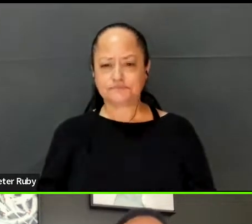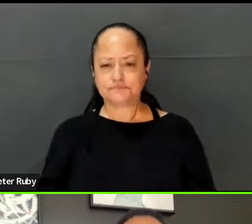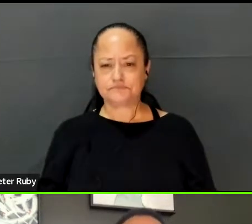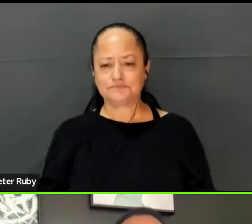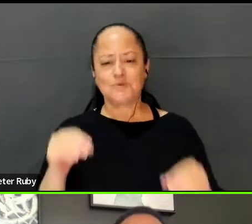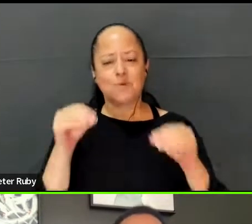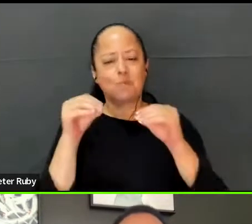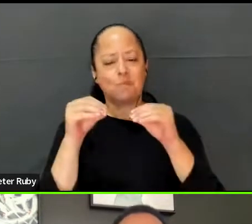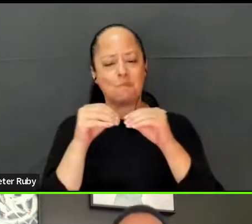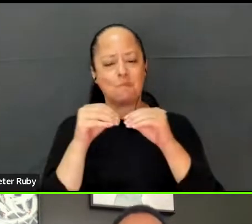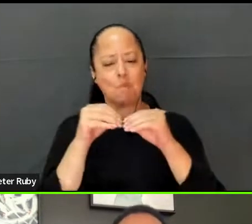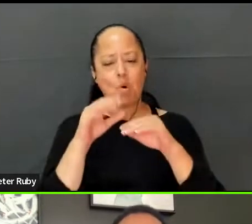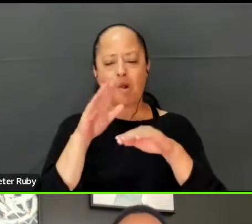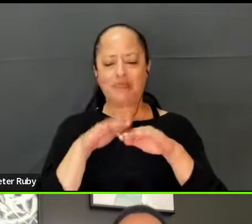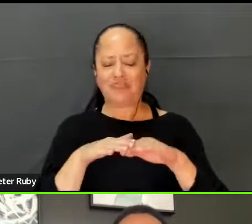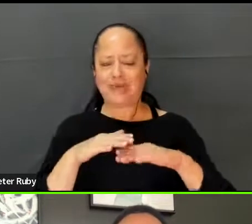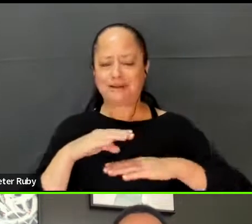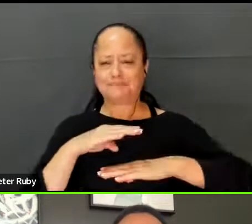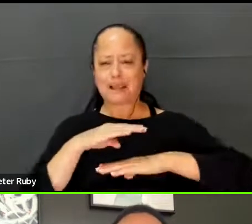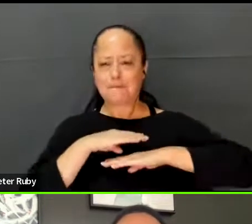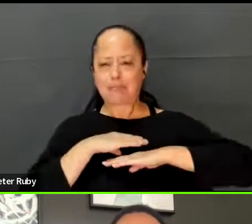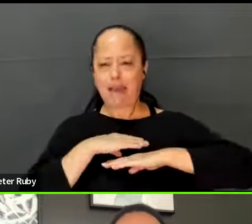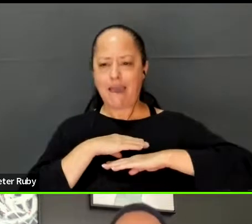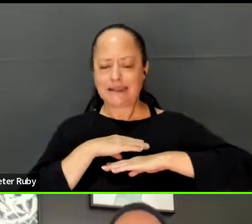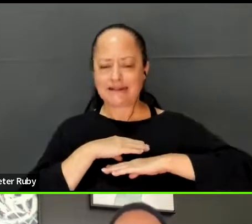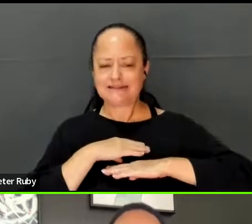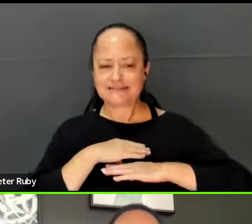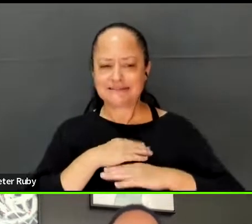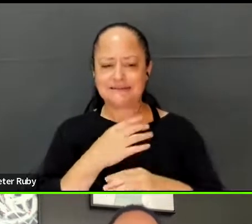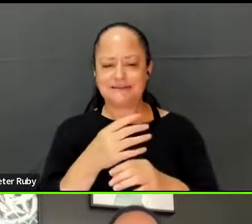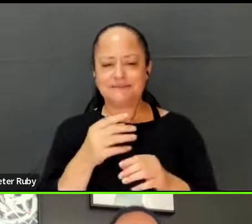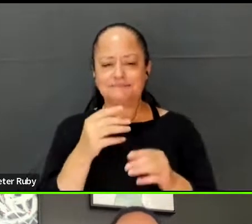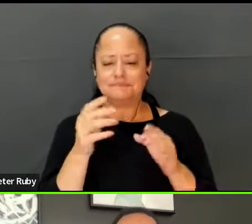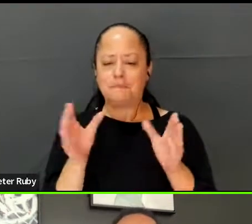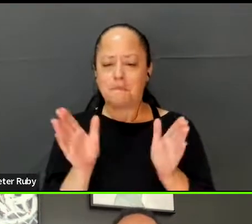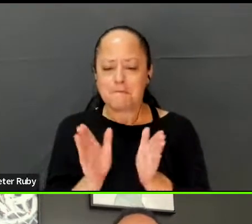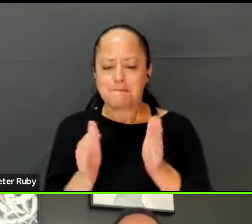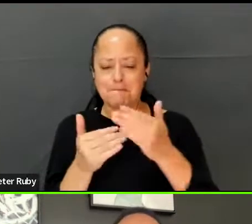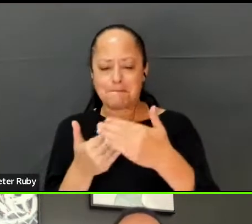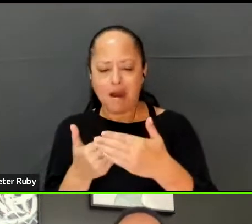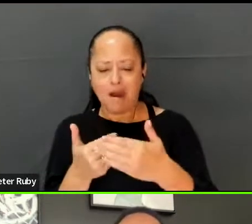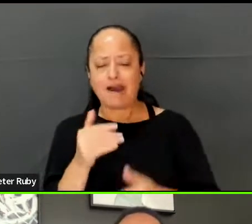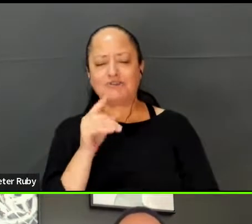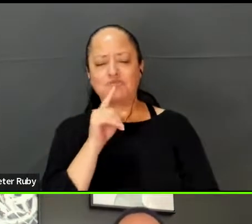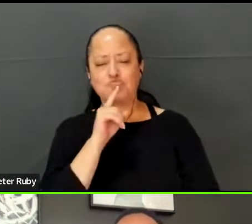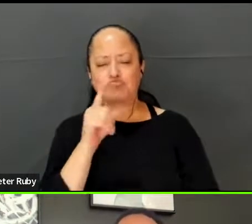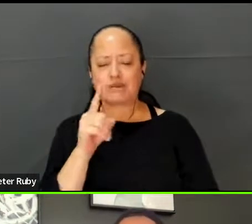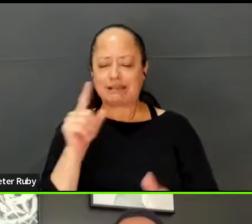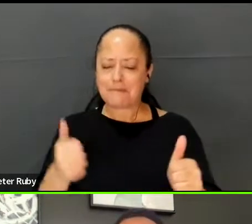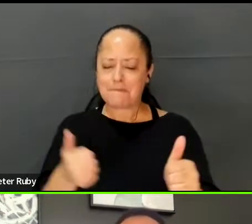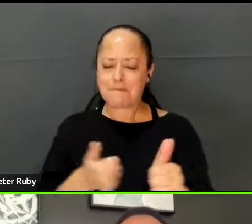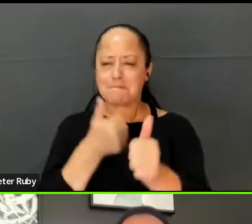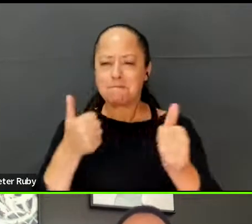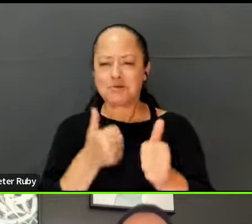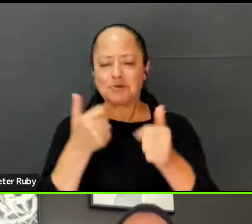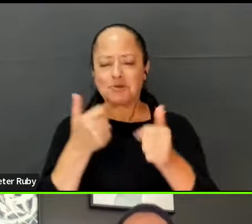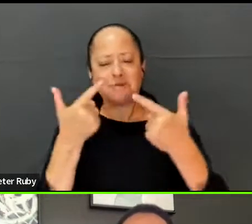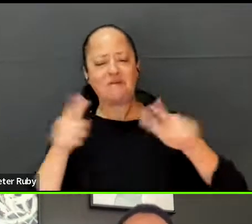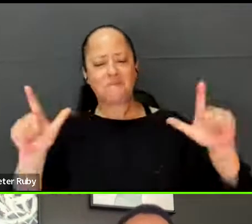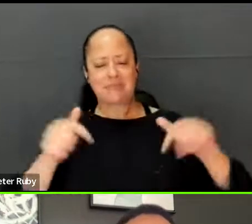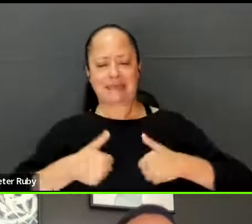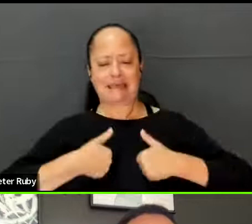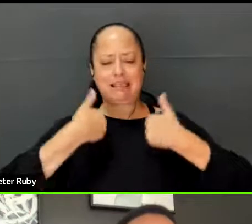than compliance, right? To more than just ticking a box. It really is the pursuit of a big life,